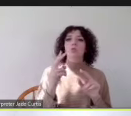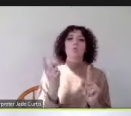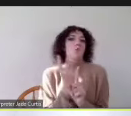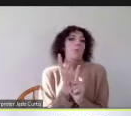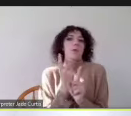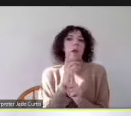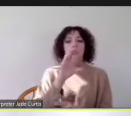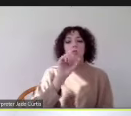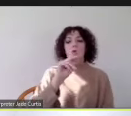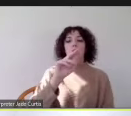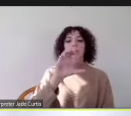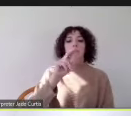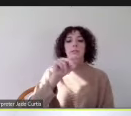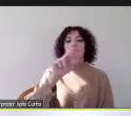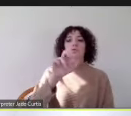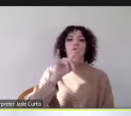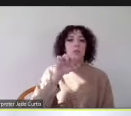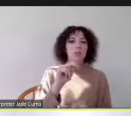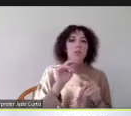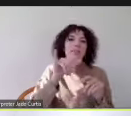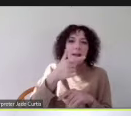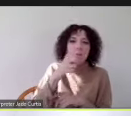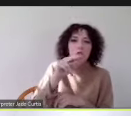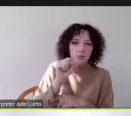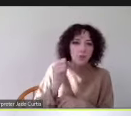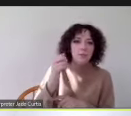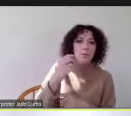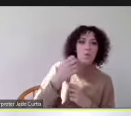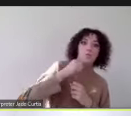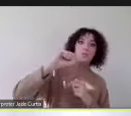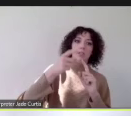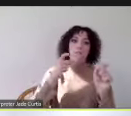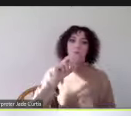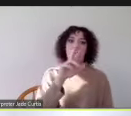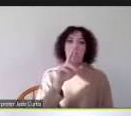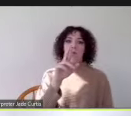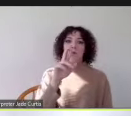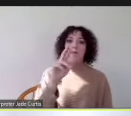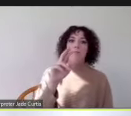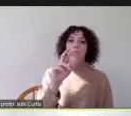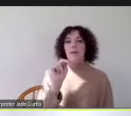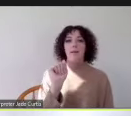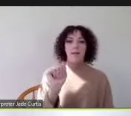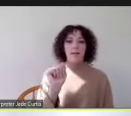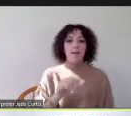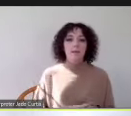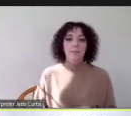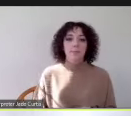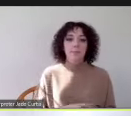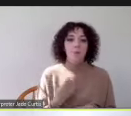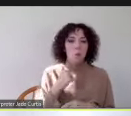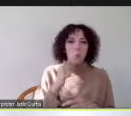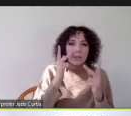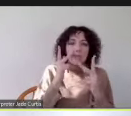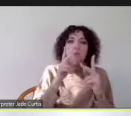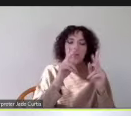genes, normalized to 16S rRNA. We measured the concentration of these genes, and then we did statistical analysis to see